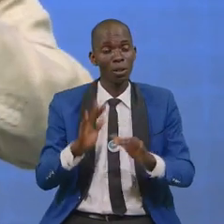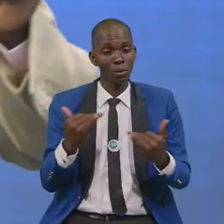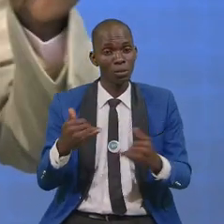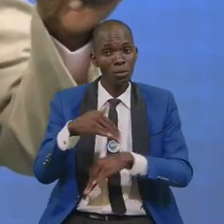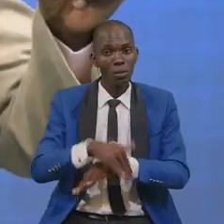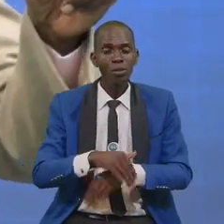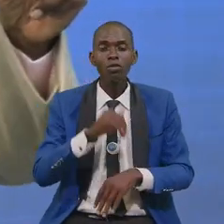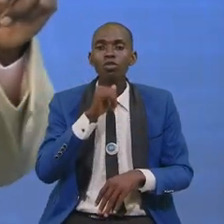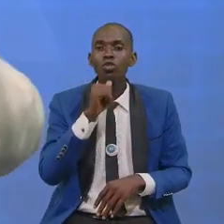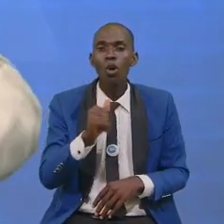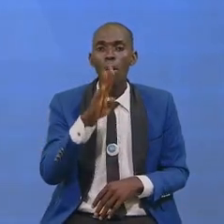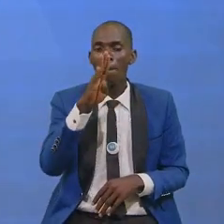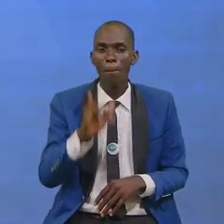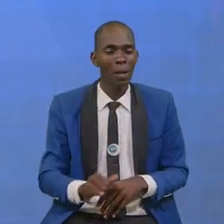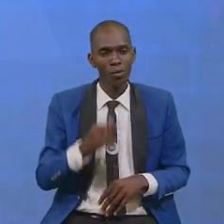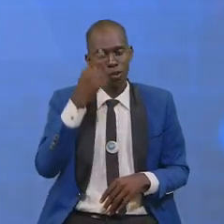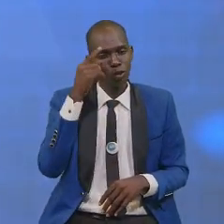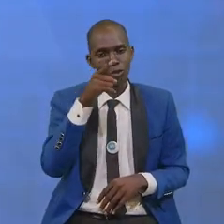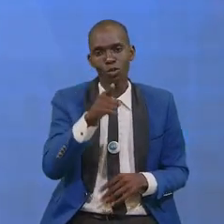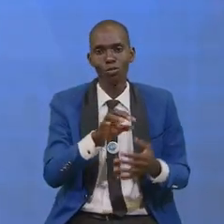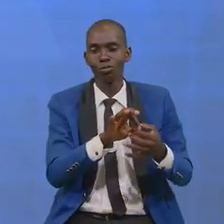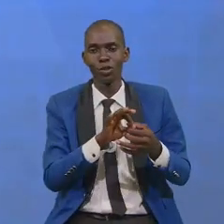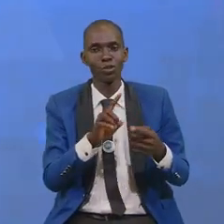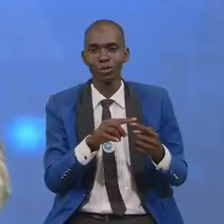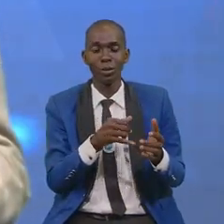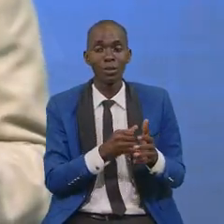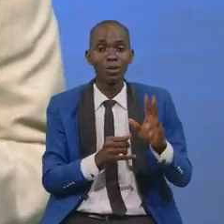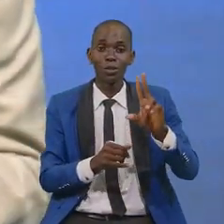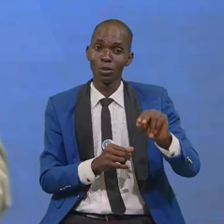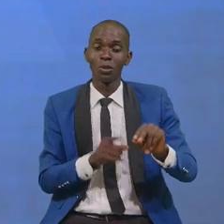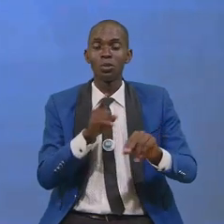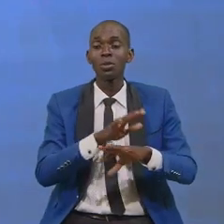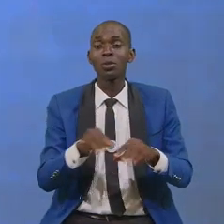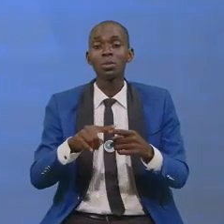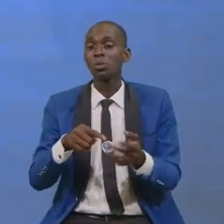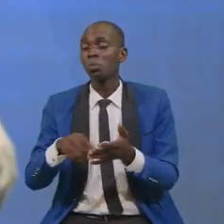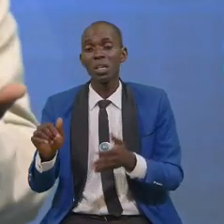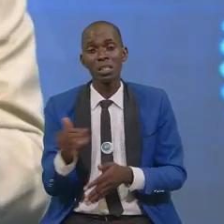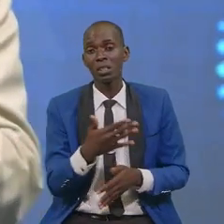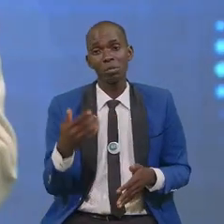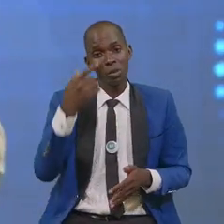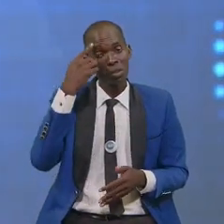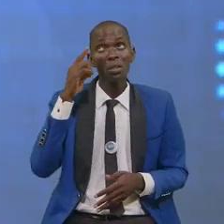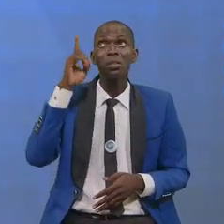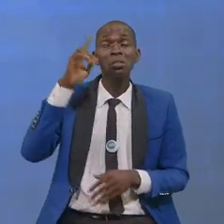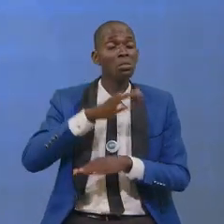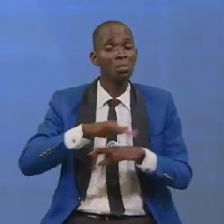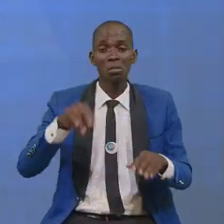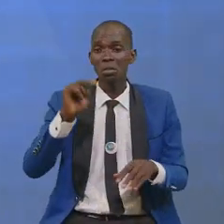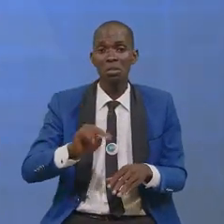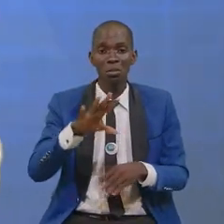by merit. There's nothing you can pay. It doesn't need your dollar, your